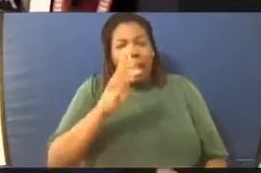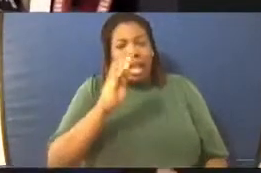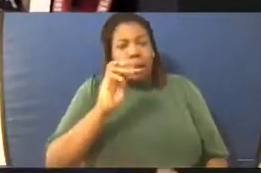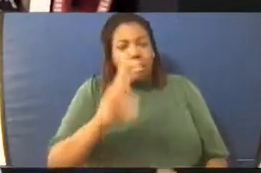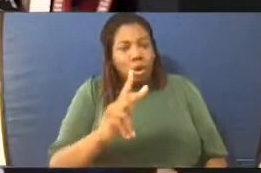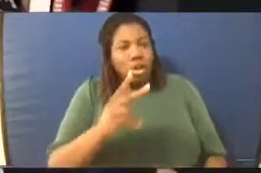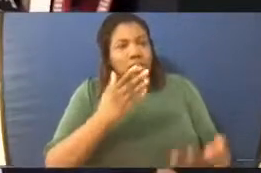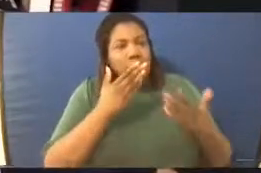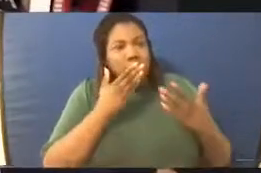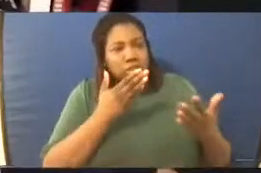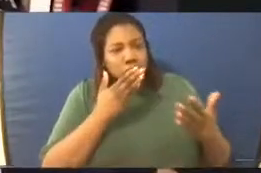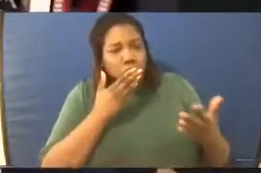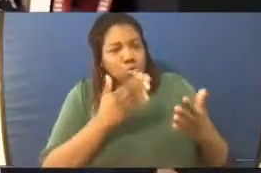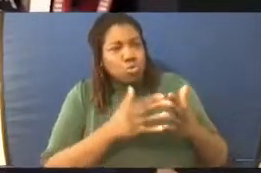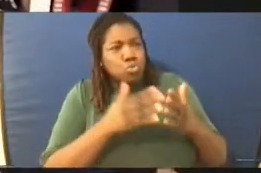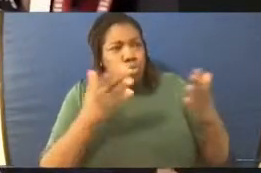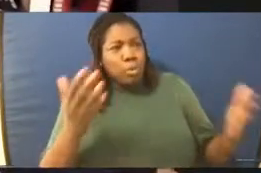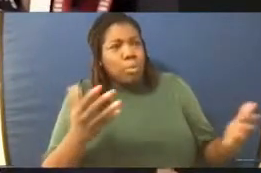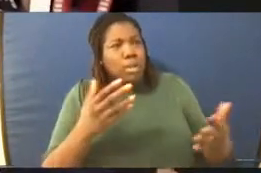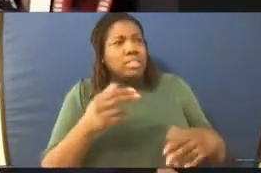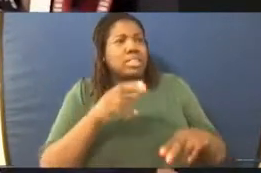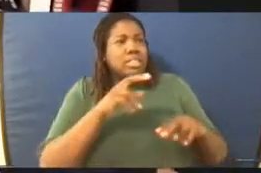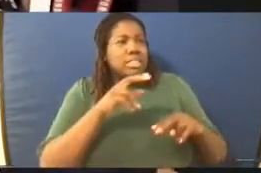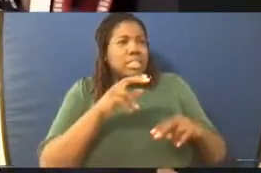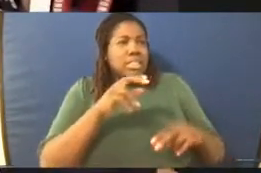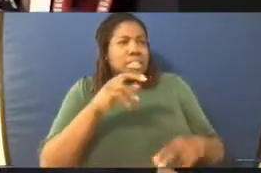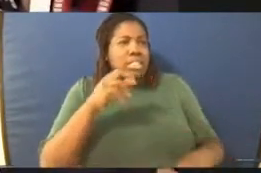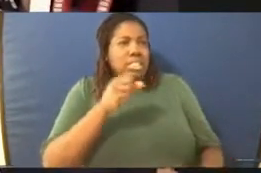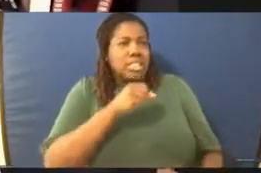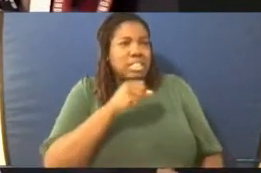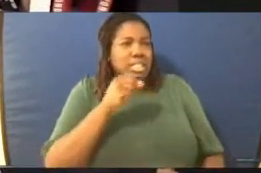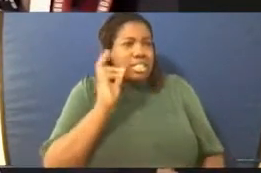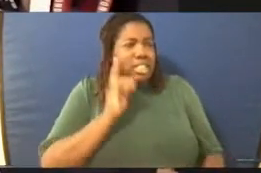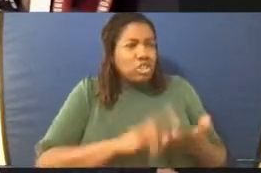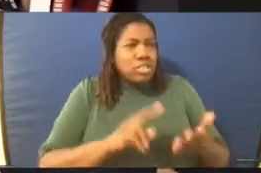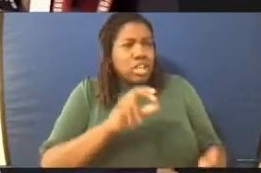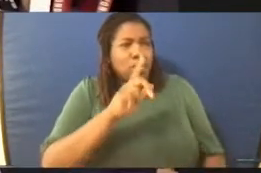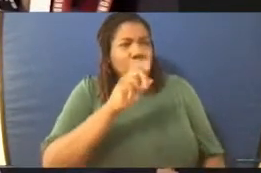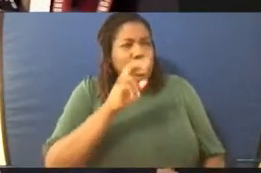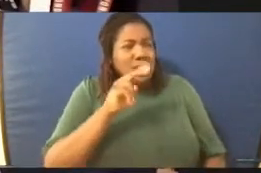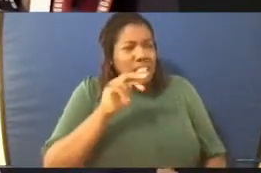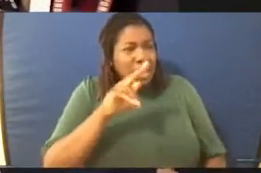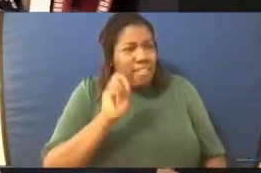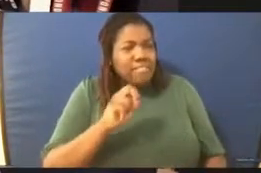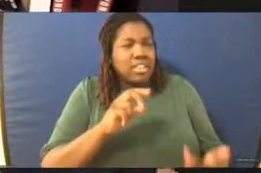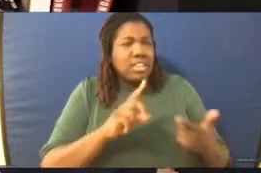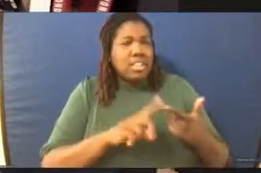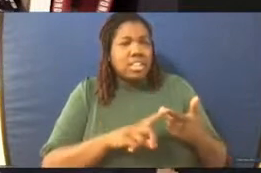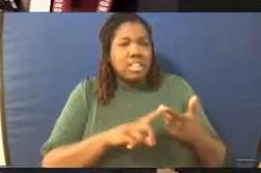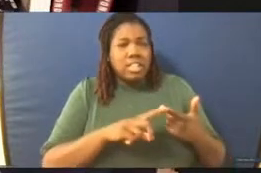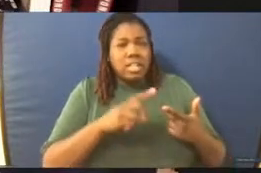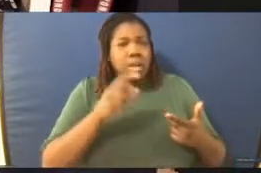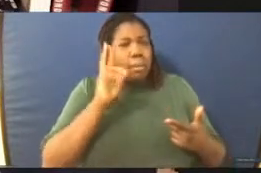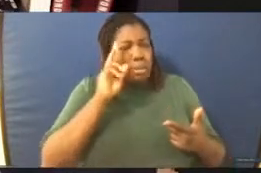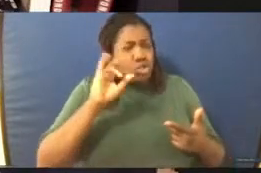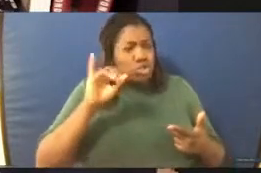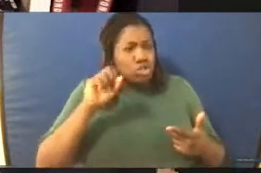and thank you to Secretary Levine and the task force members, Mr. Joseph, for your comments